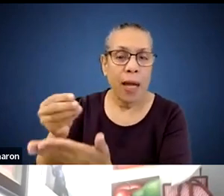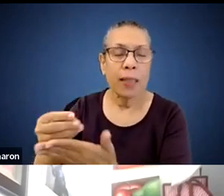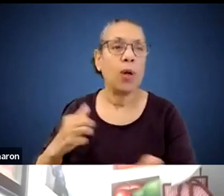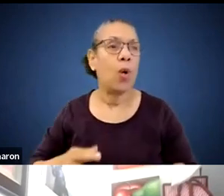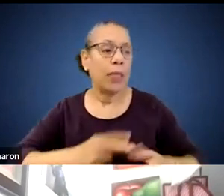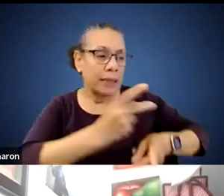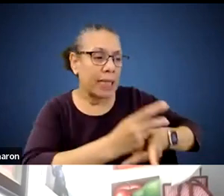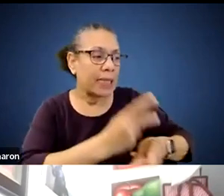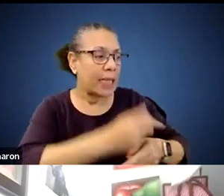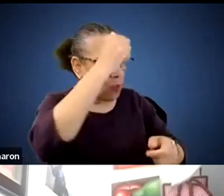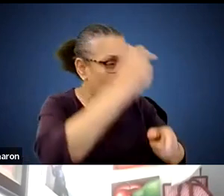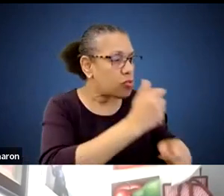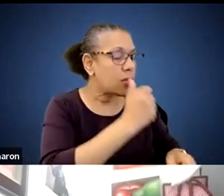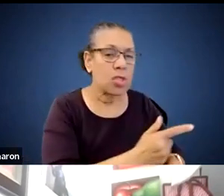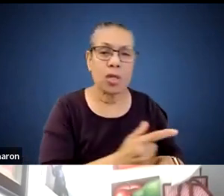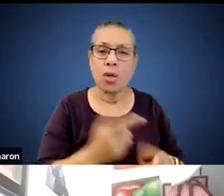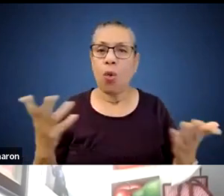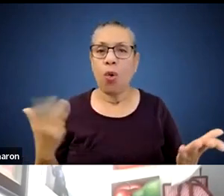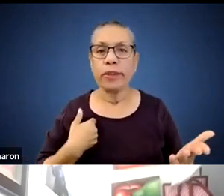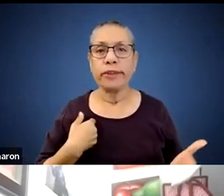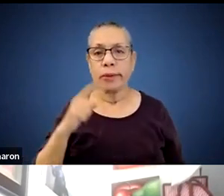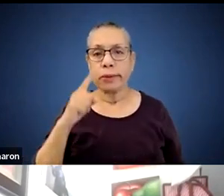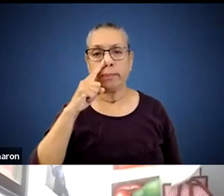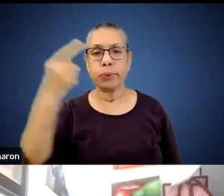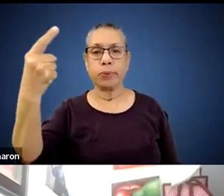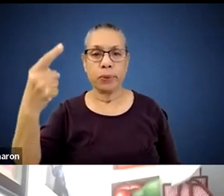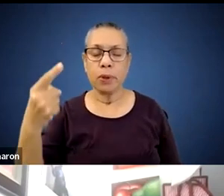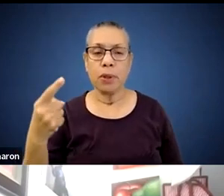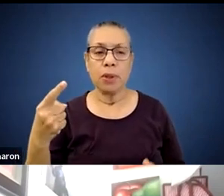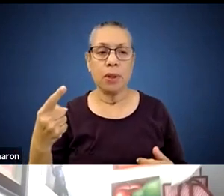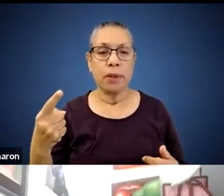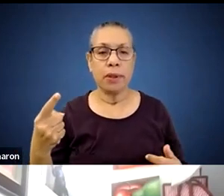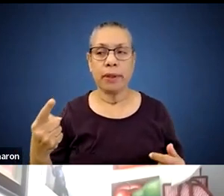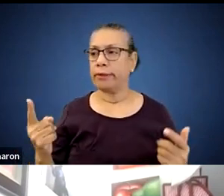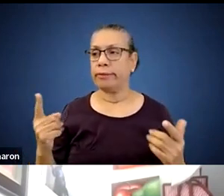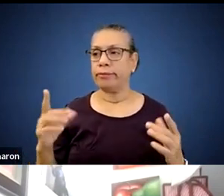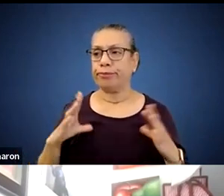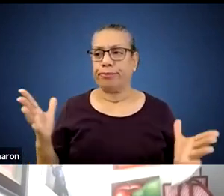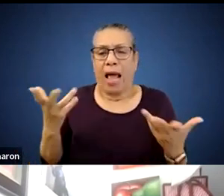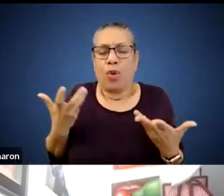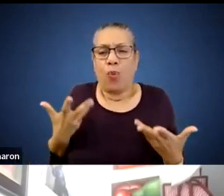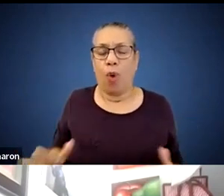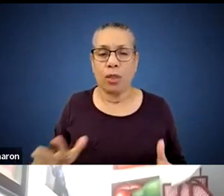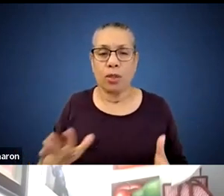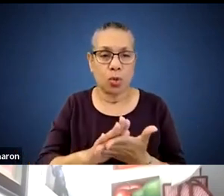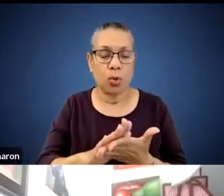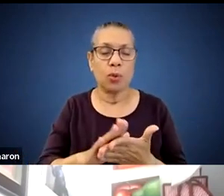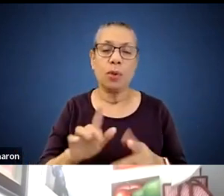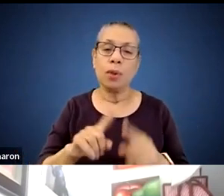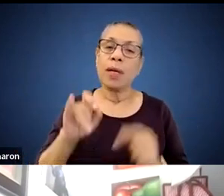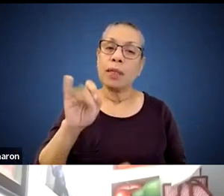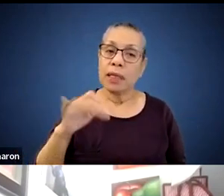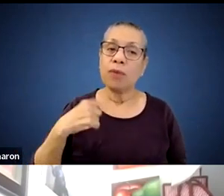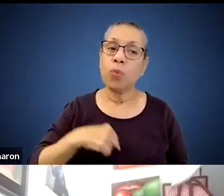care of a sibling is it disengagement just like the school is no bueno and I don't want to be there right like but if we have better